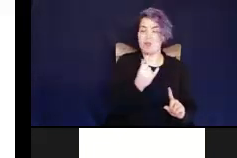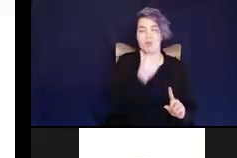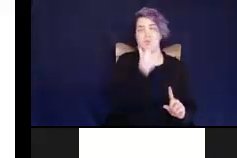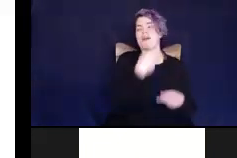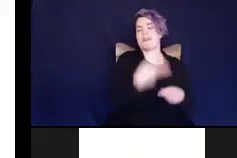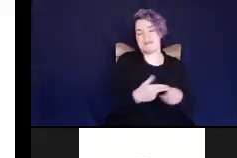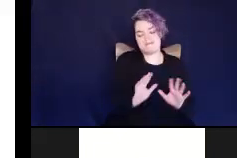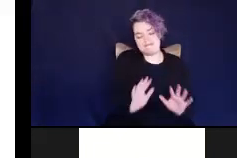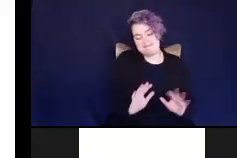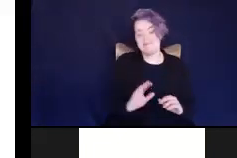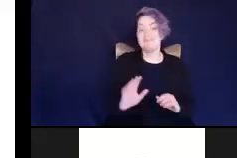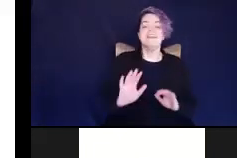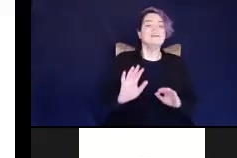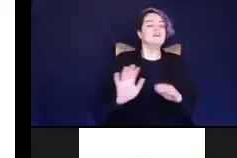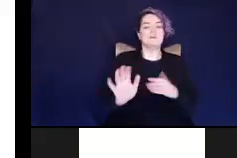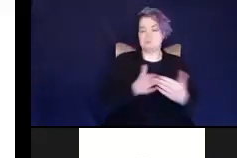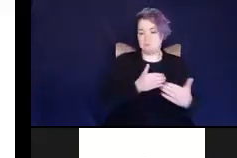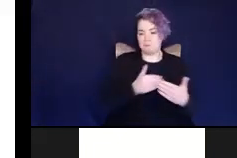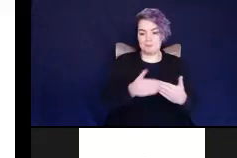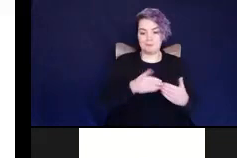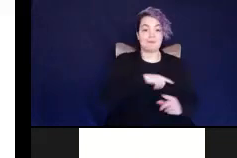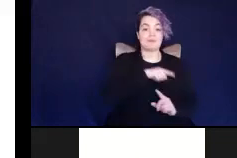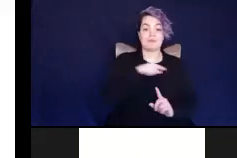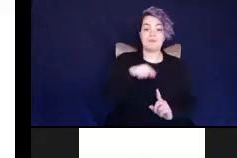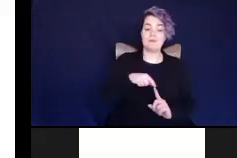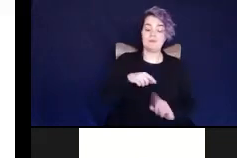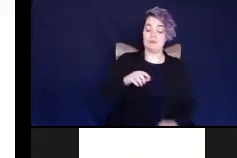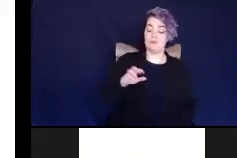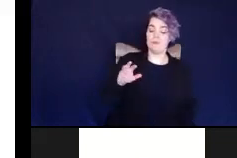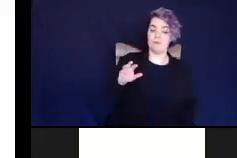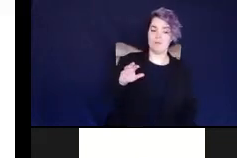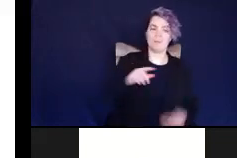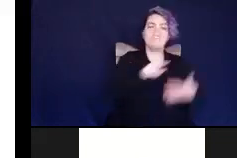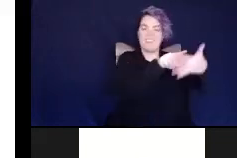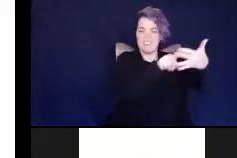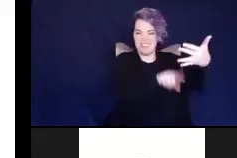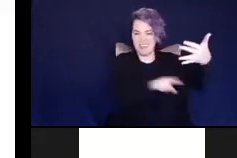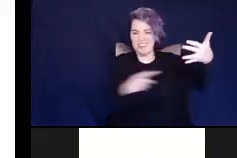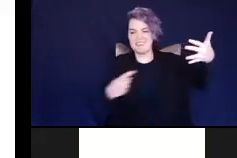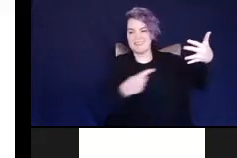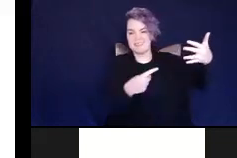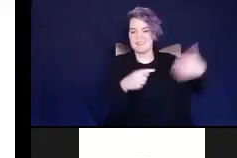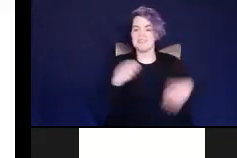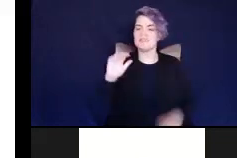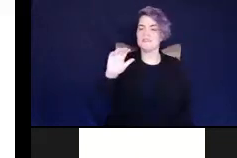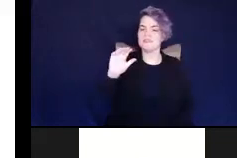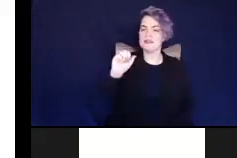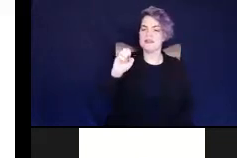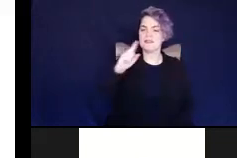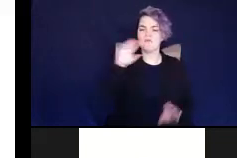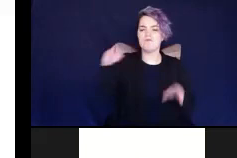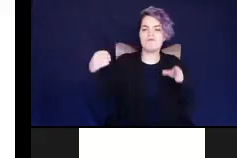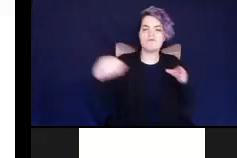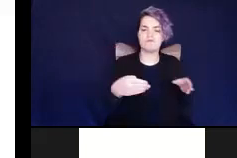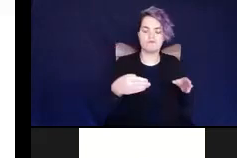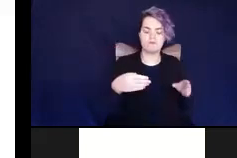that these cases involve primarily claims that are directly targeted at getting at